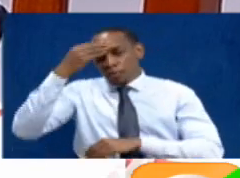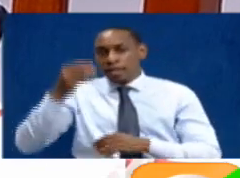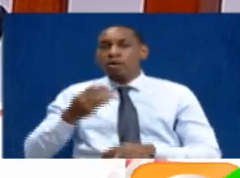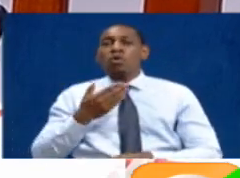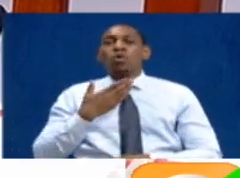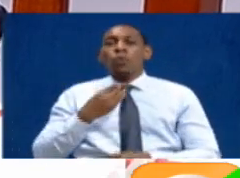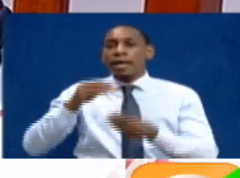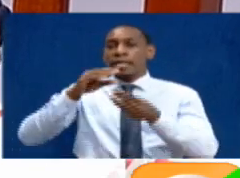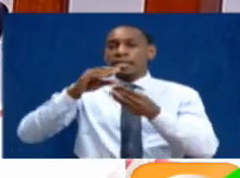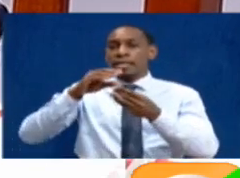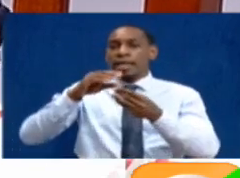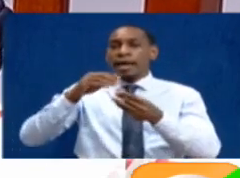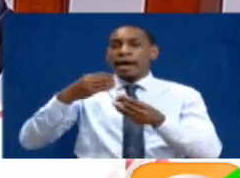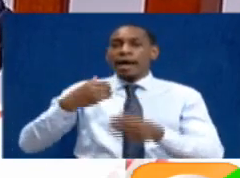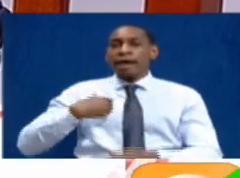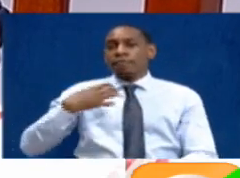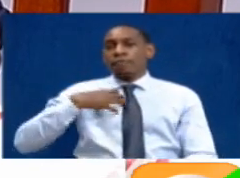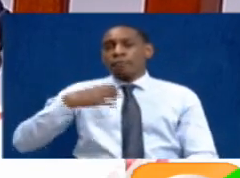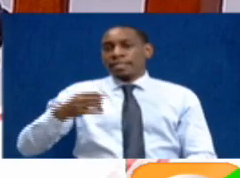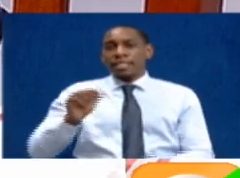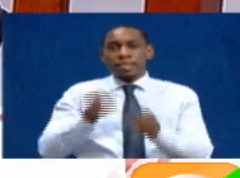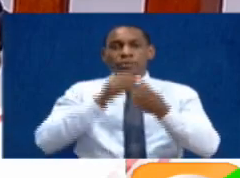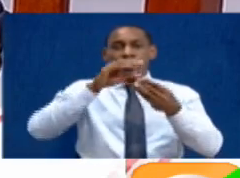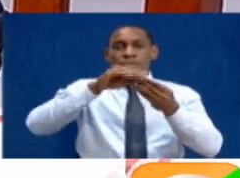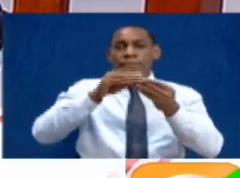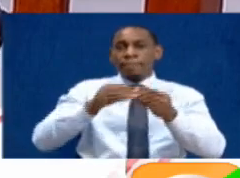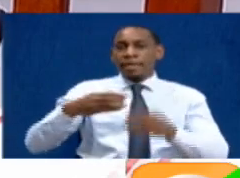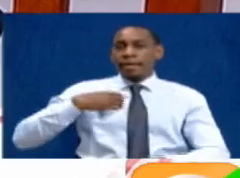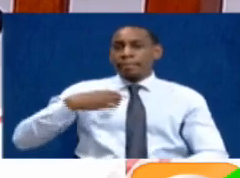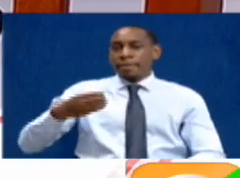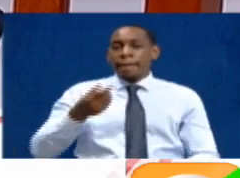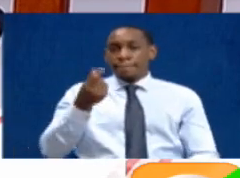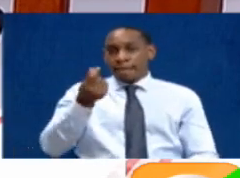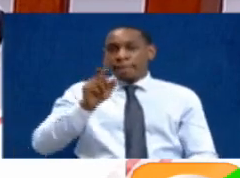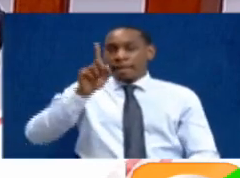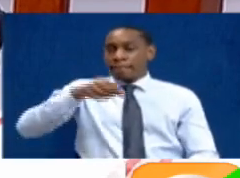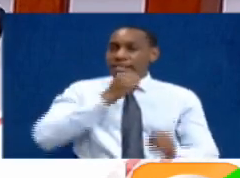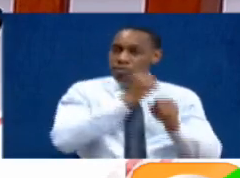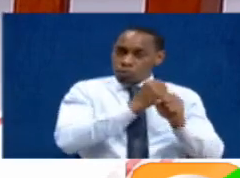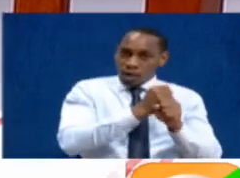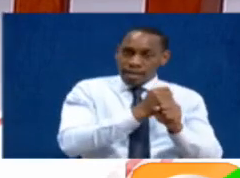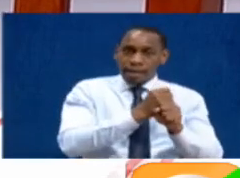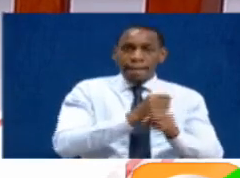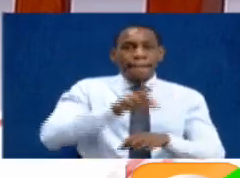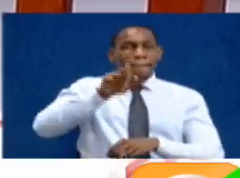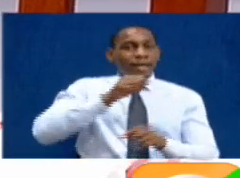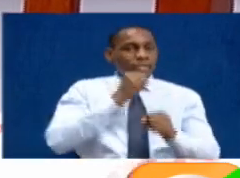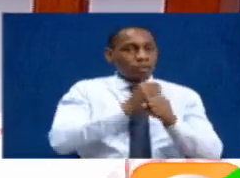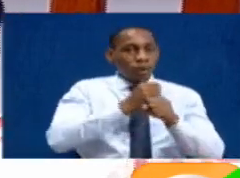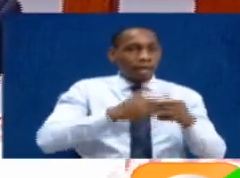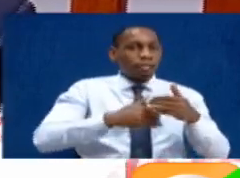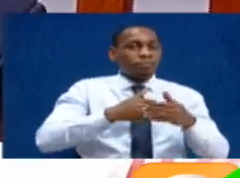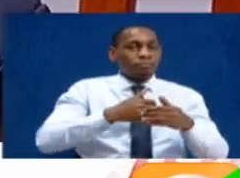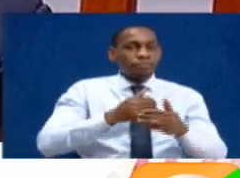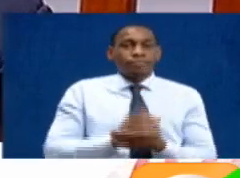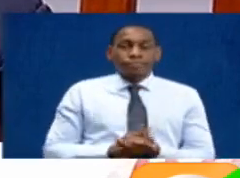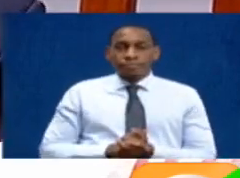money. Riches are not made. Money are not made. Money you earn after